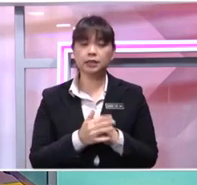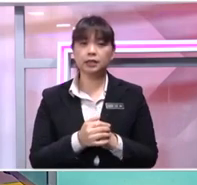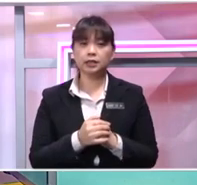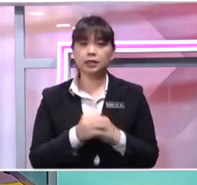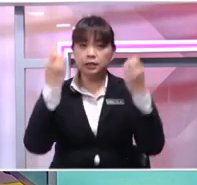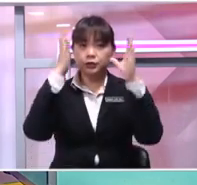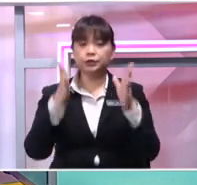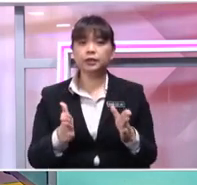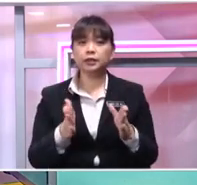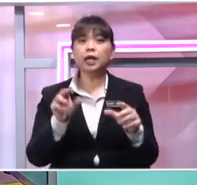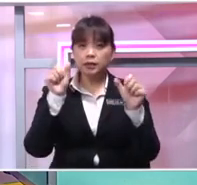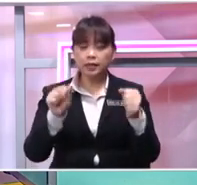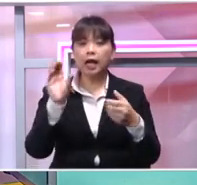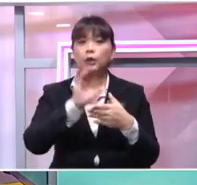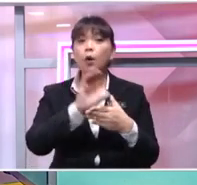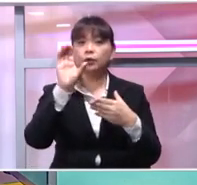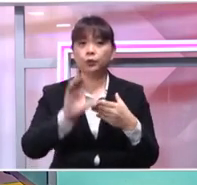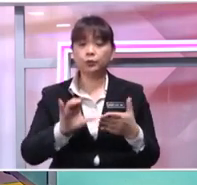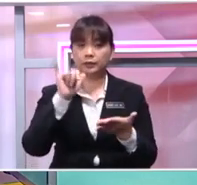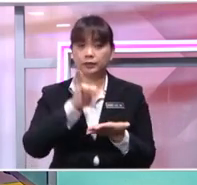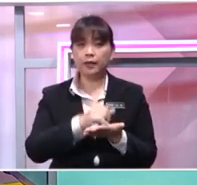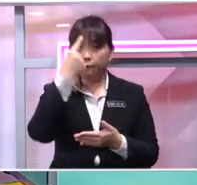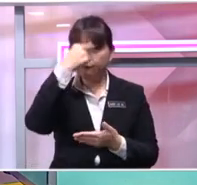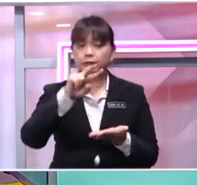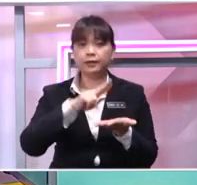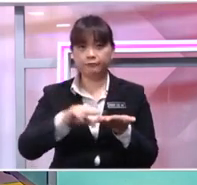teacher can conclude that for reading tasks,